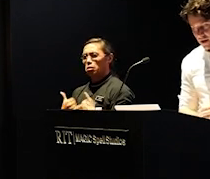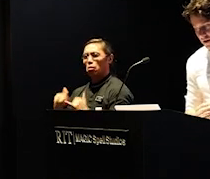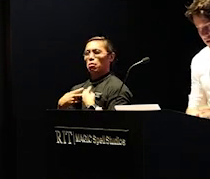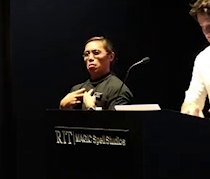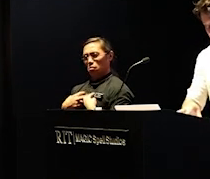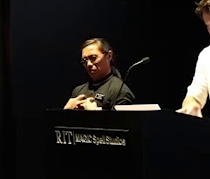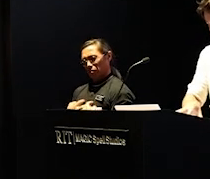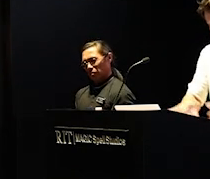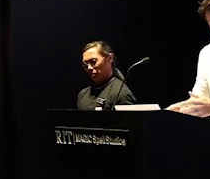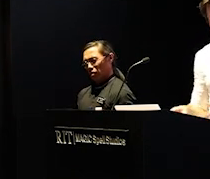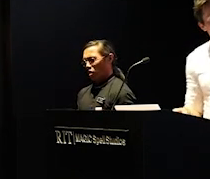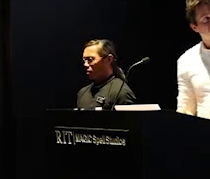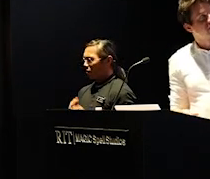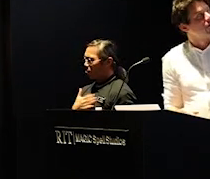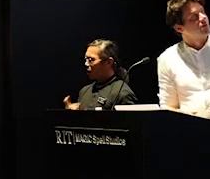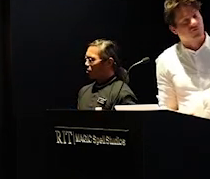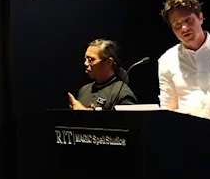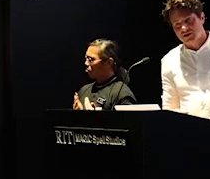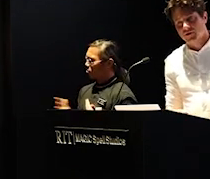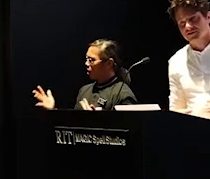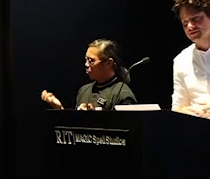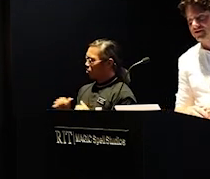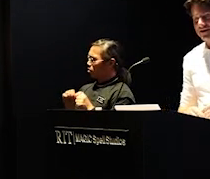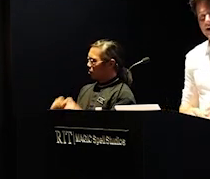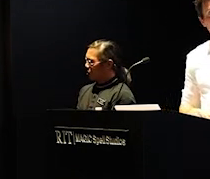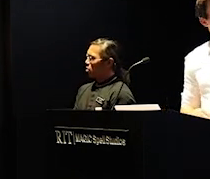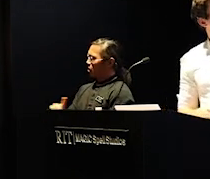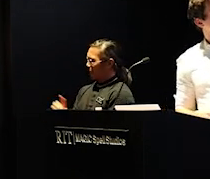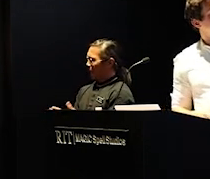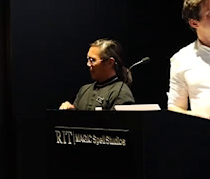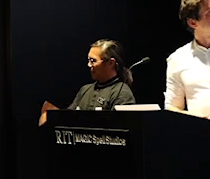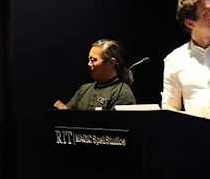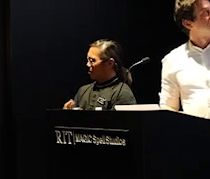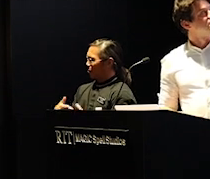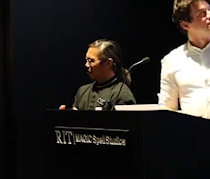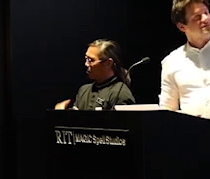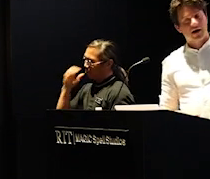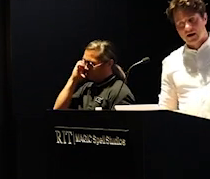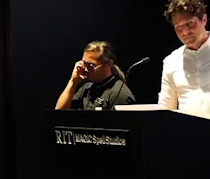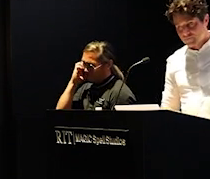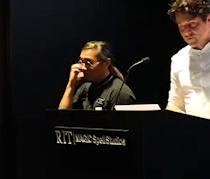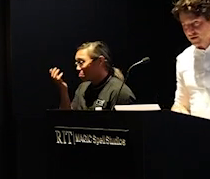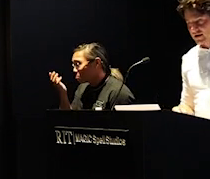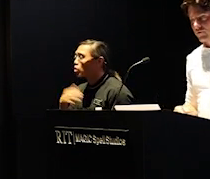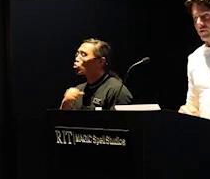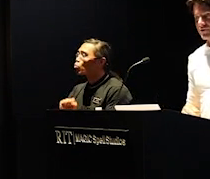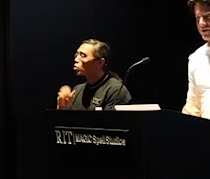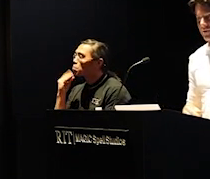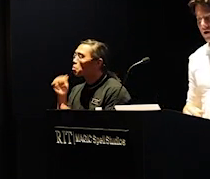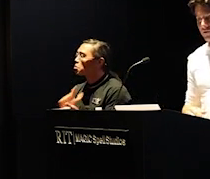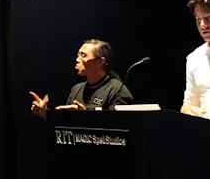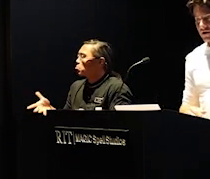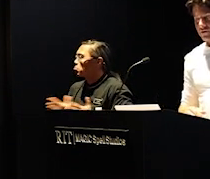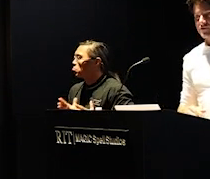up. The next thing, this was an early freelance project I did. I get a kick out of this because this guy, who I cannot remember